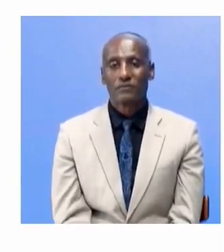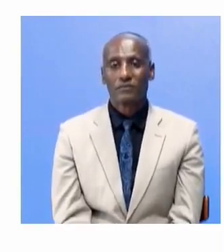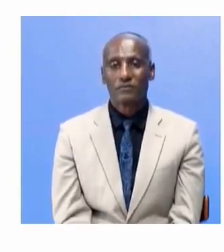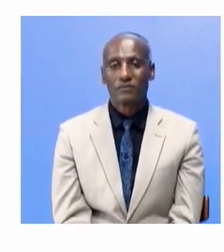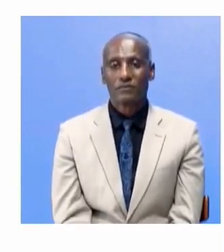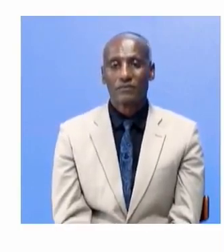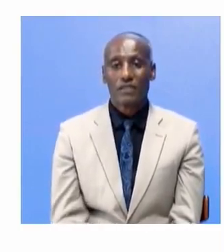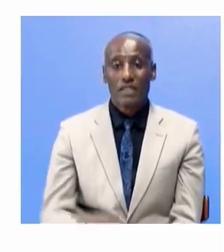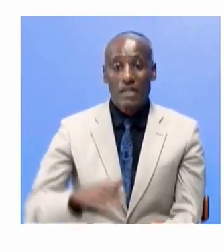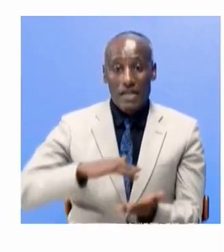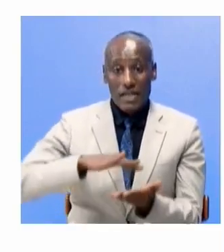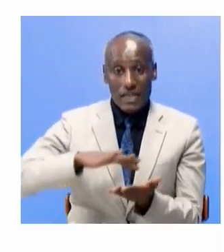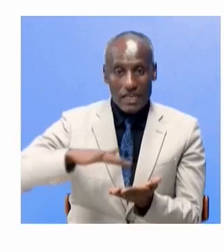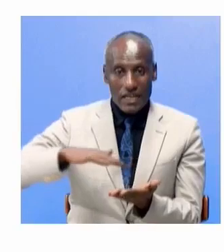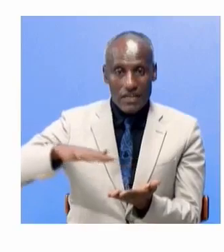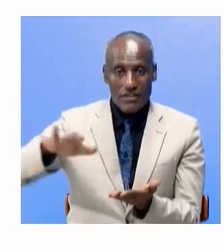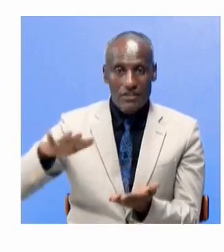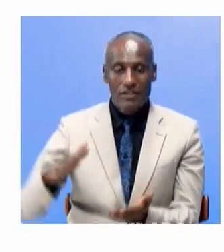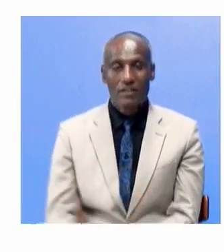read.